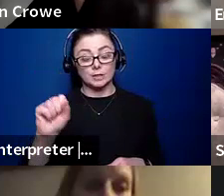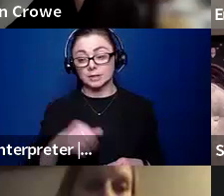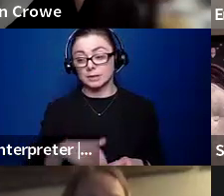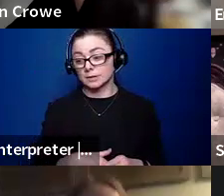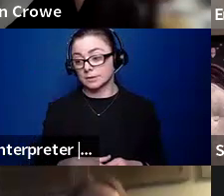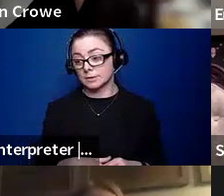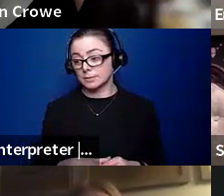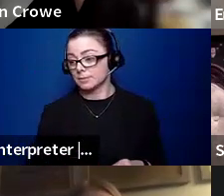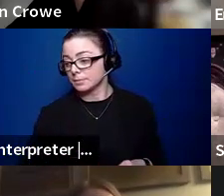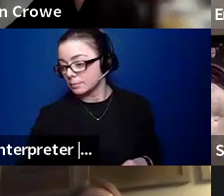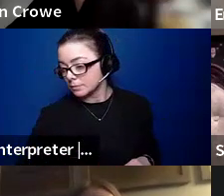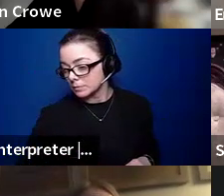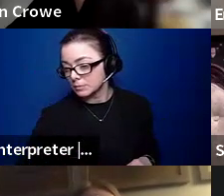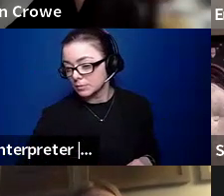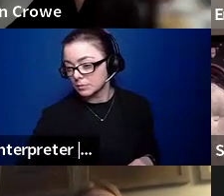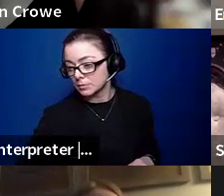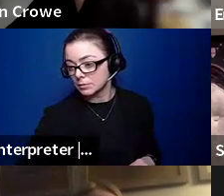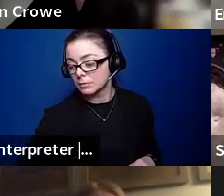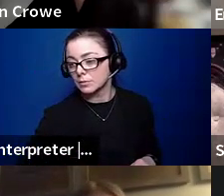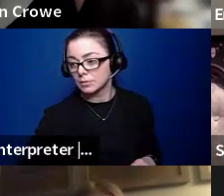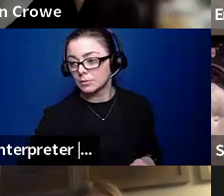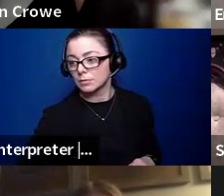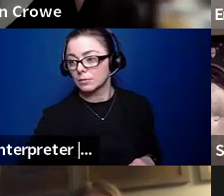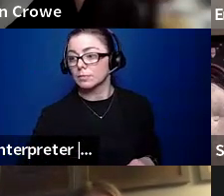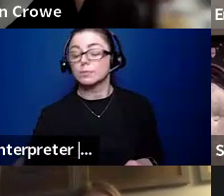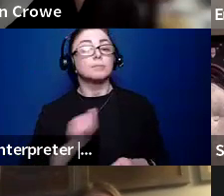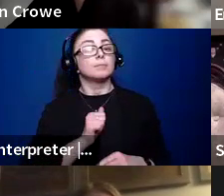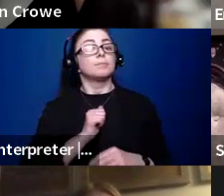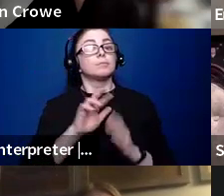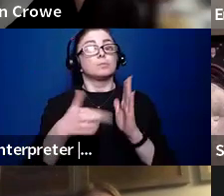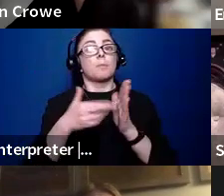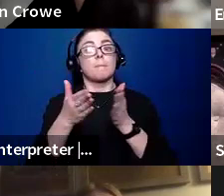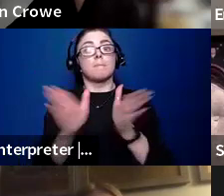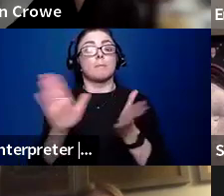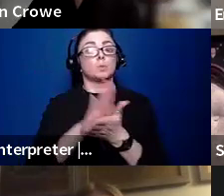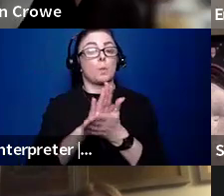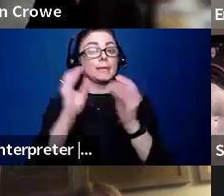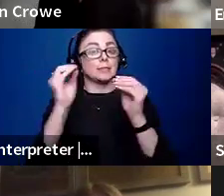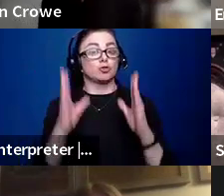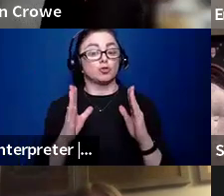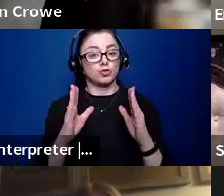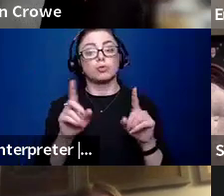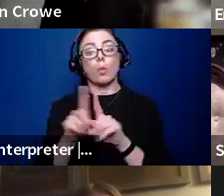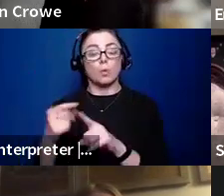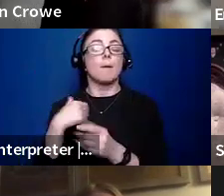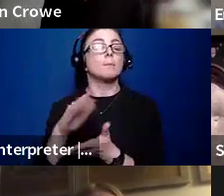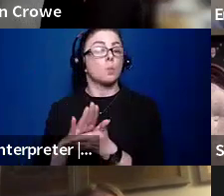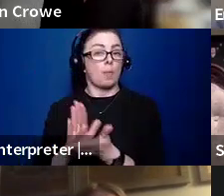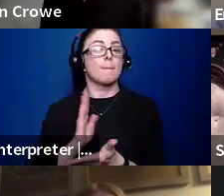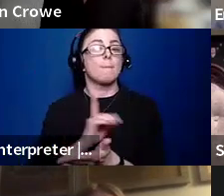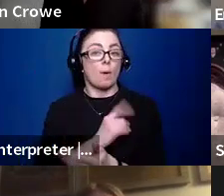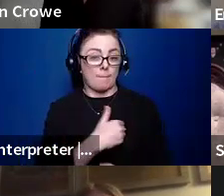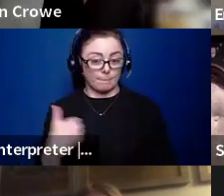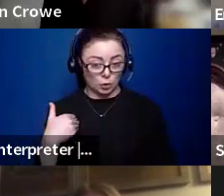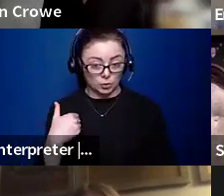I am. Thank you. I am a public school teacher. I am a school board member. I am a